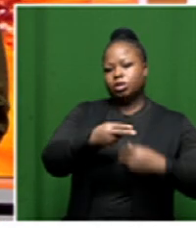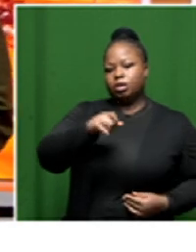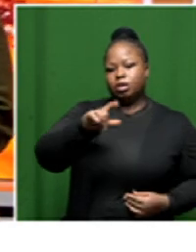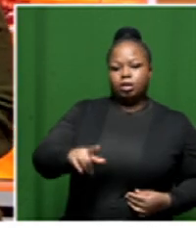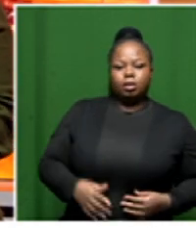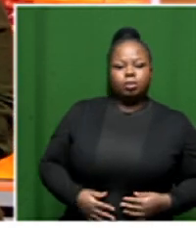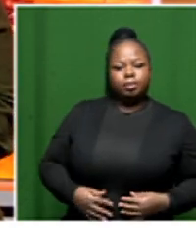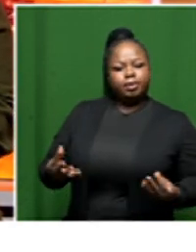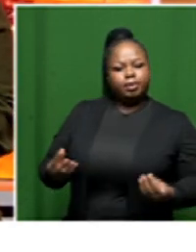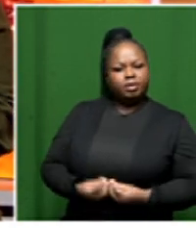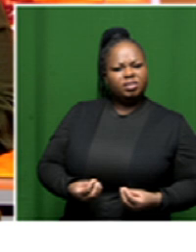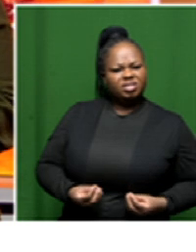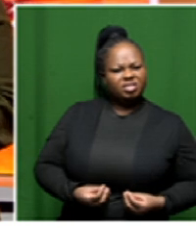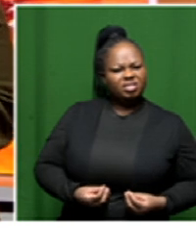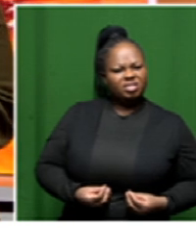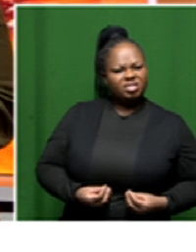alongside